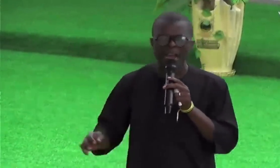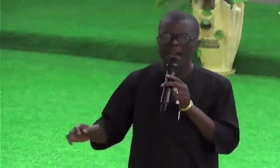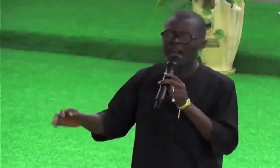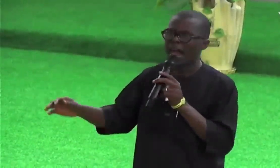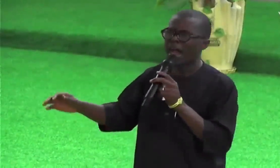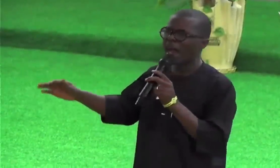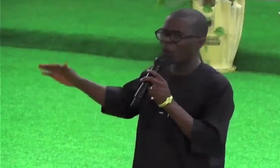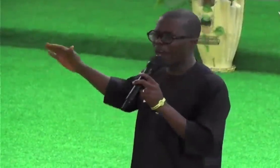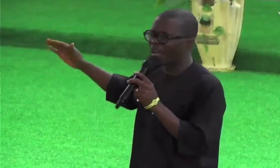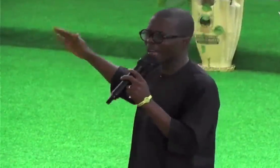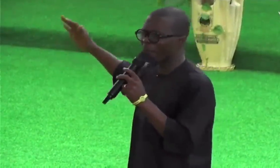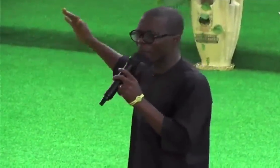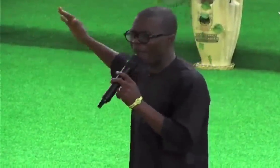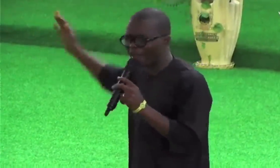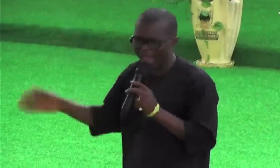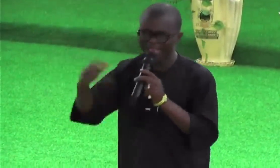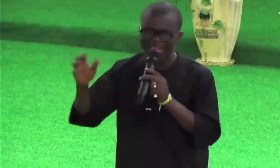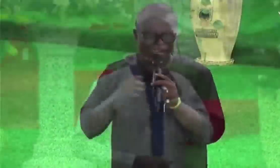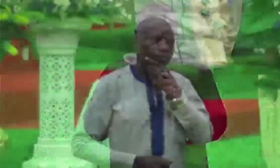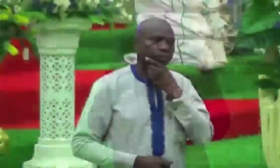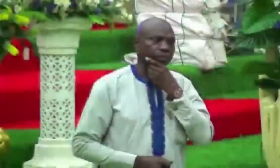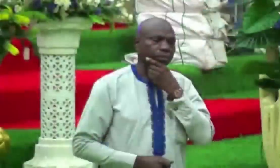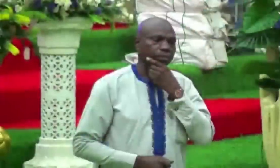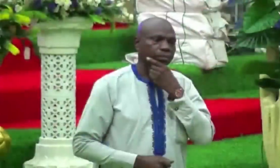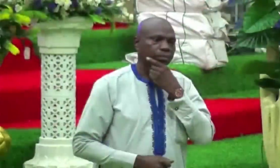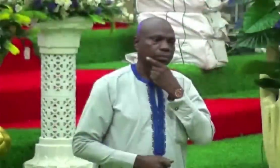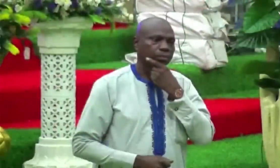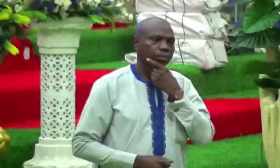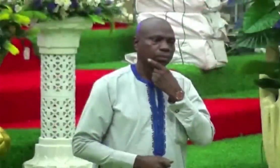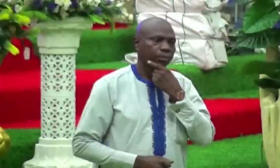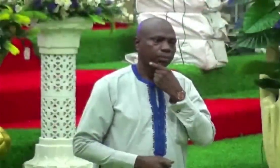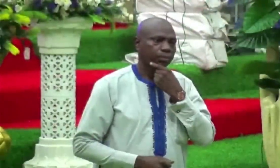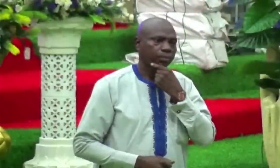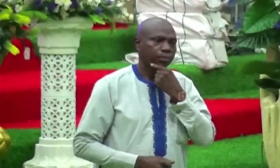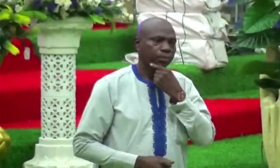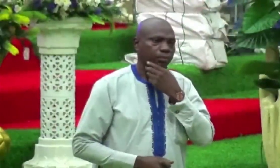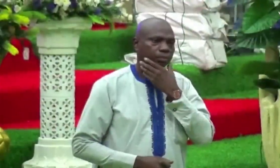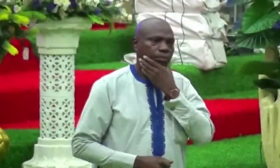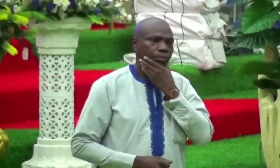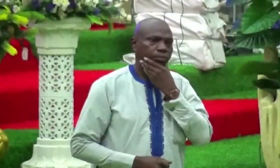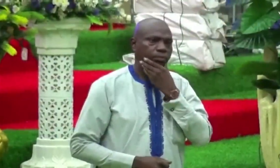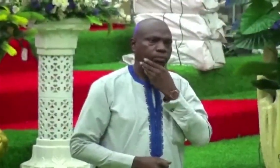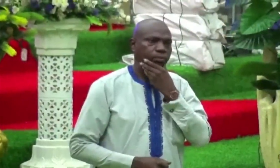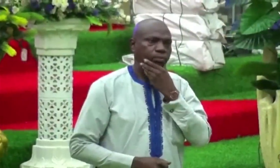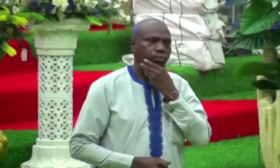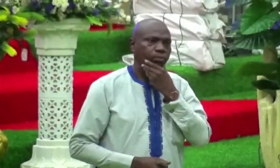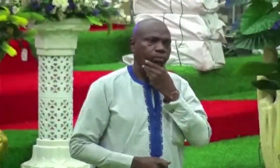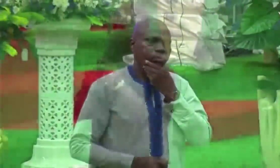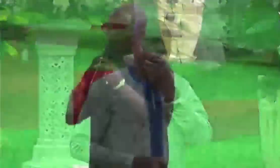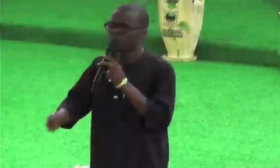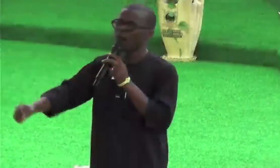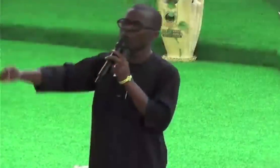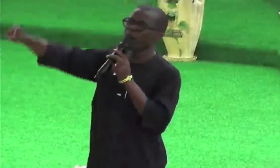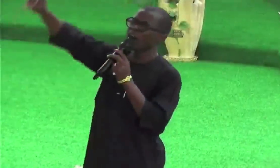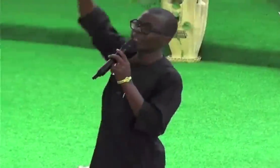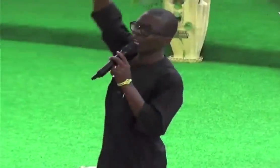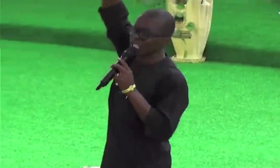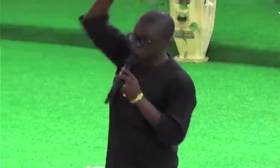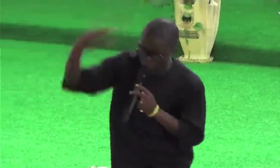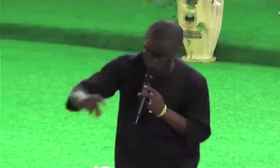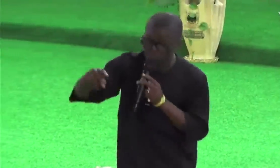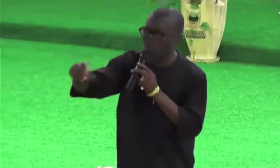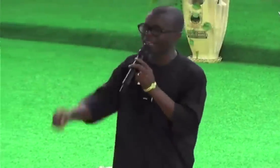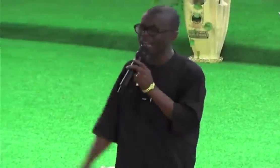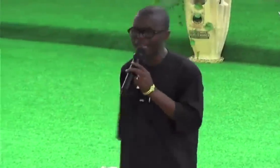5 years back. Awon aye gba car yen danu. The enemy turned away the baba car. Baba de fere si ni fese rin. And he begin to walk. Mo fore to